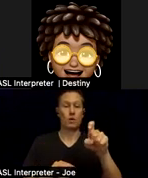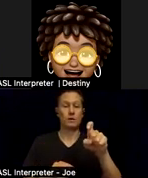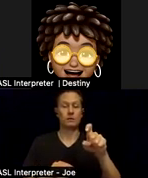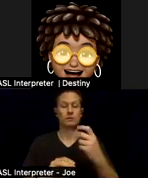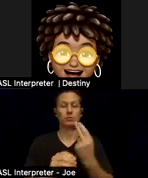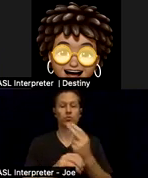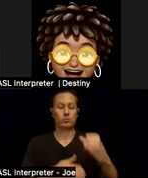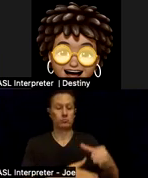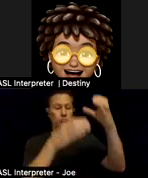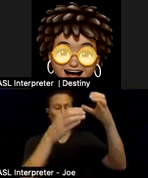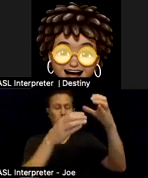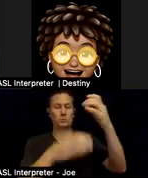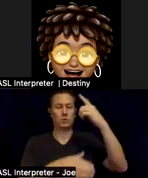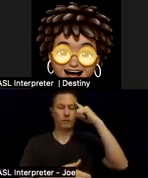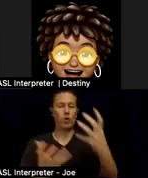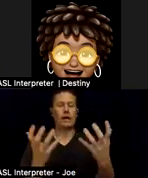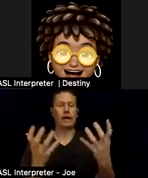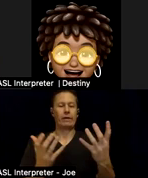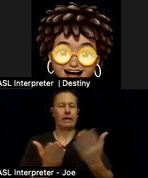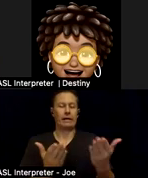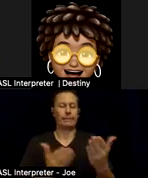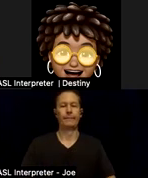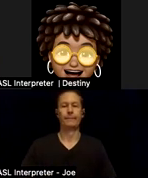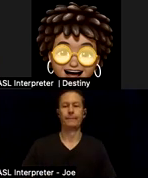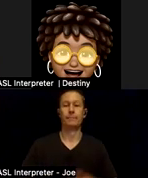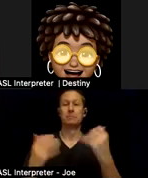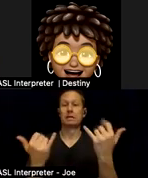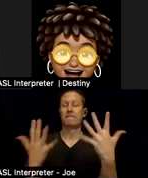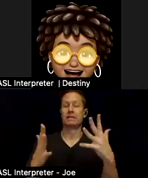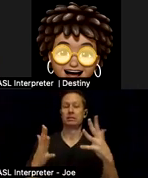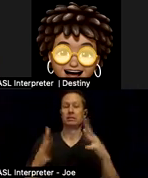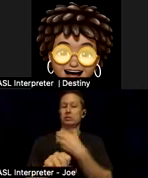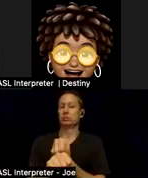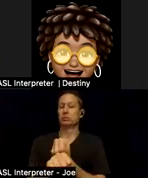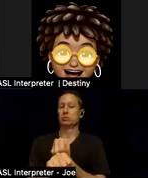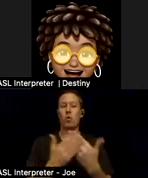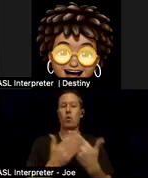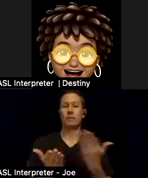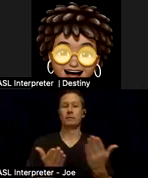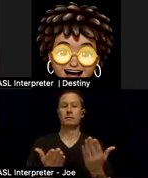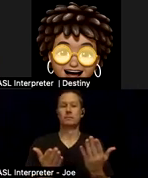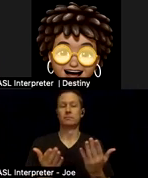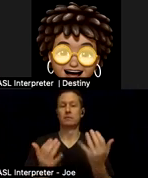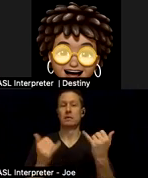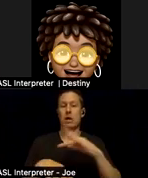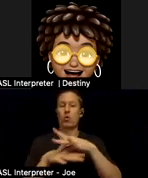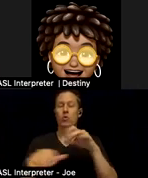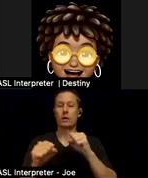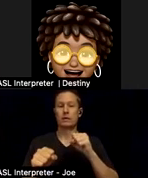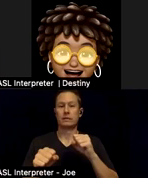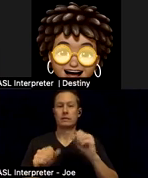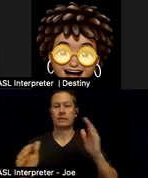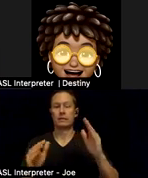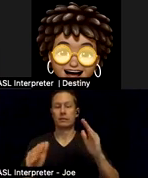on the vase for those heavier items. Now that we've completed securing all the items inside your home, let's go through an earthquake, because you never know, an